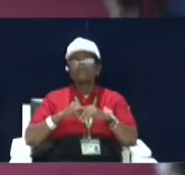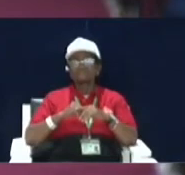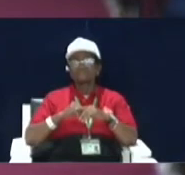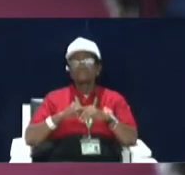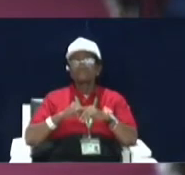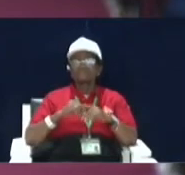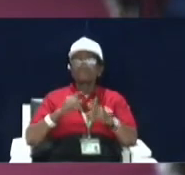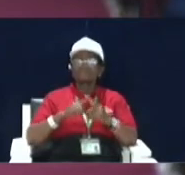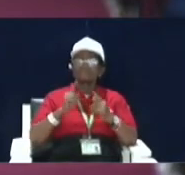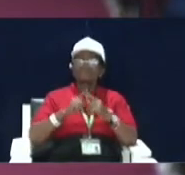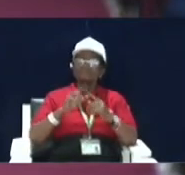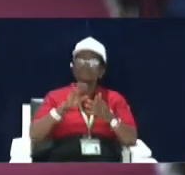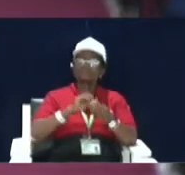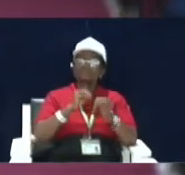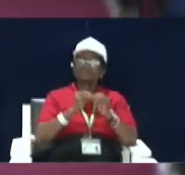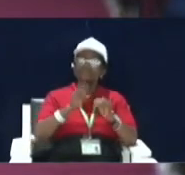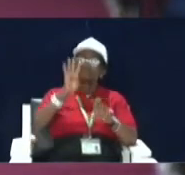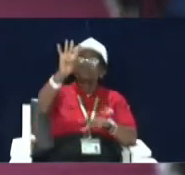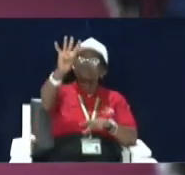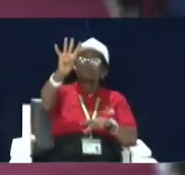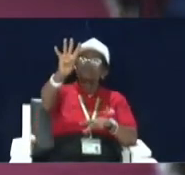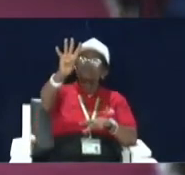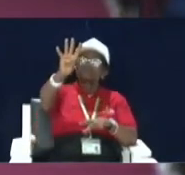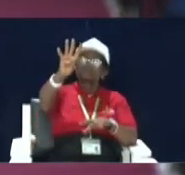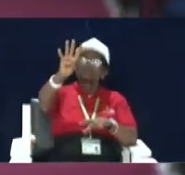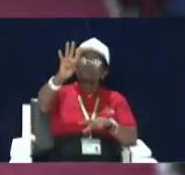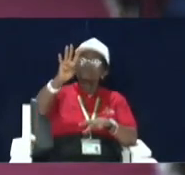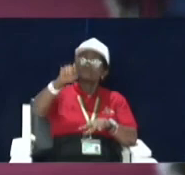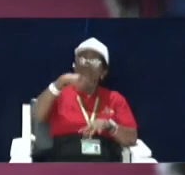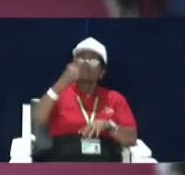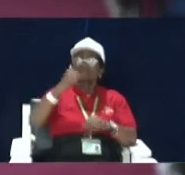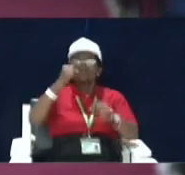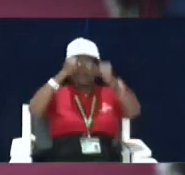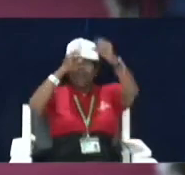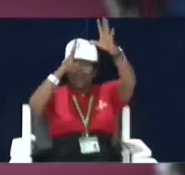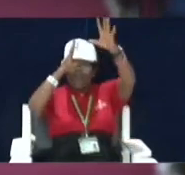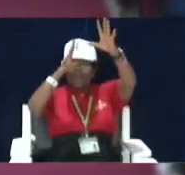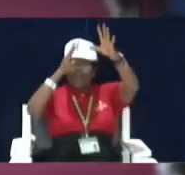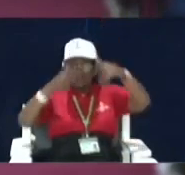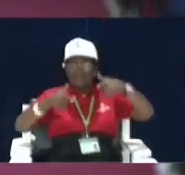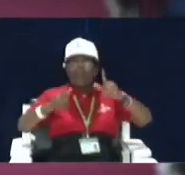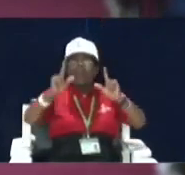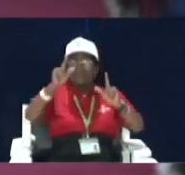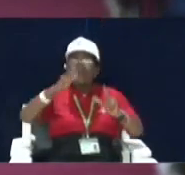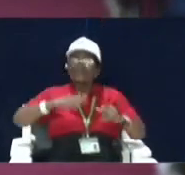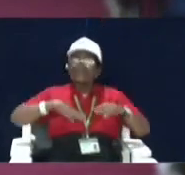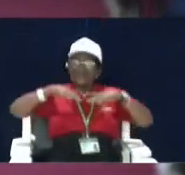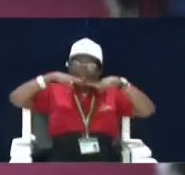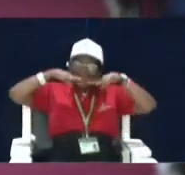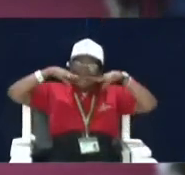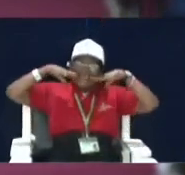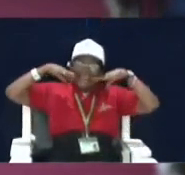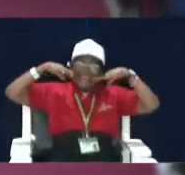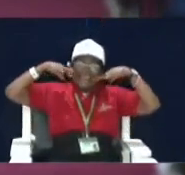And then number four, you say, Father, let my laughter begin.